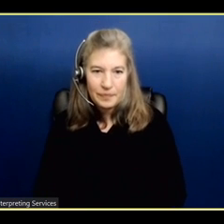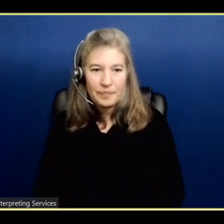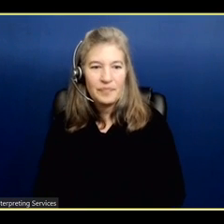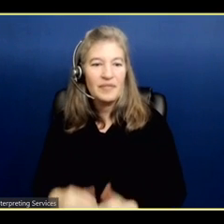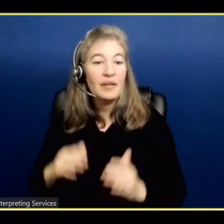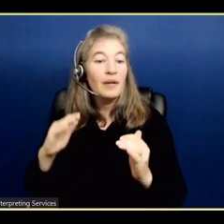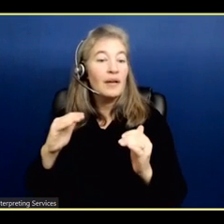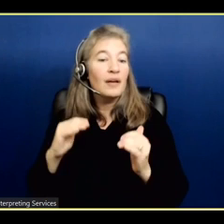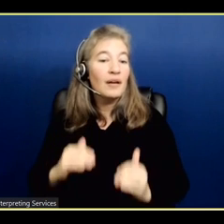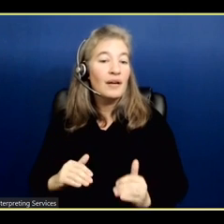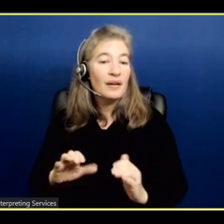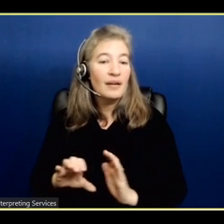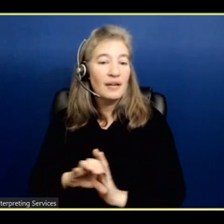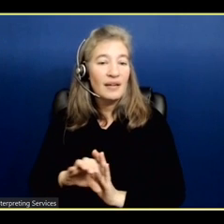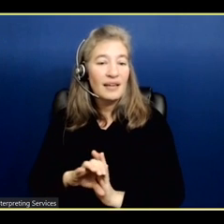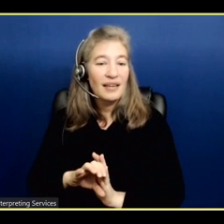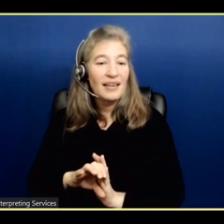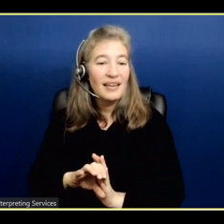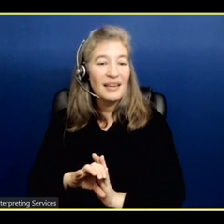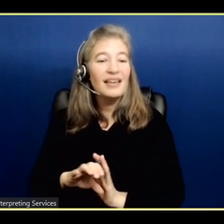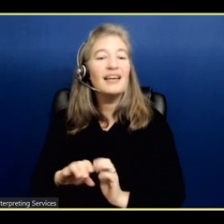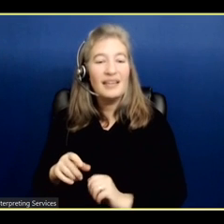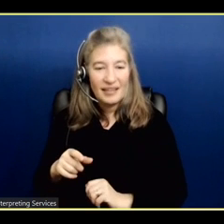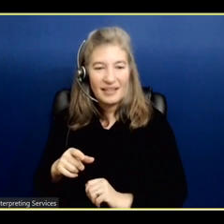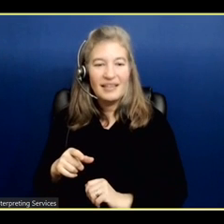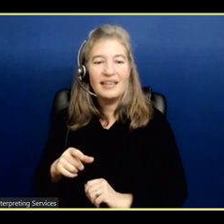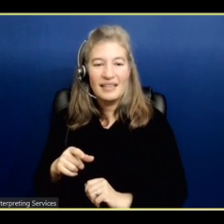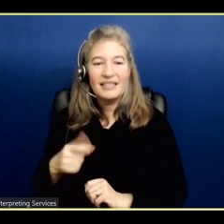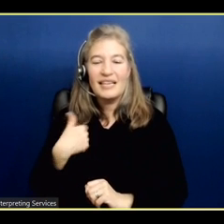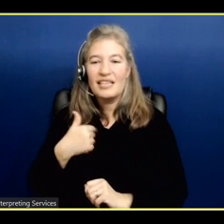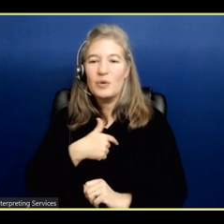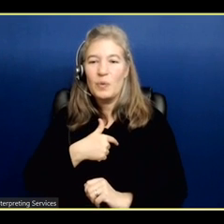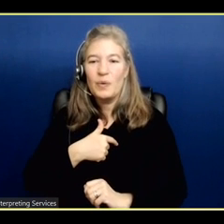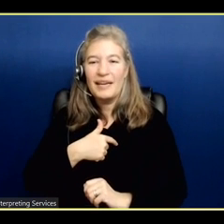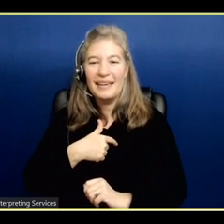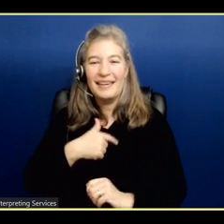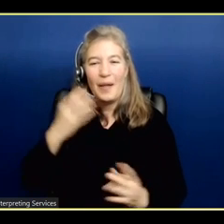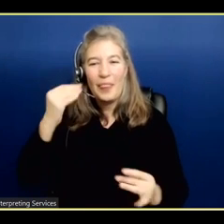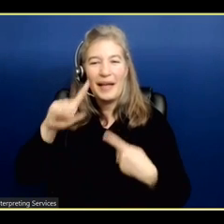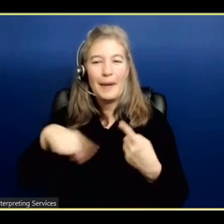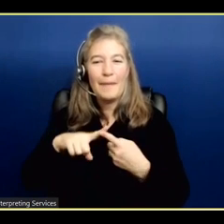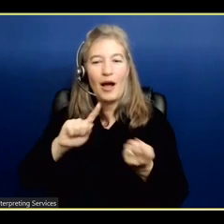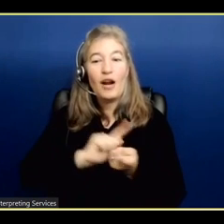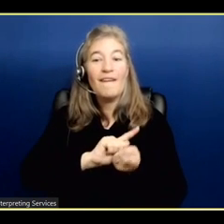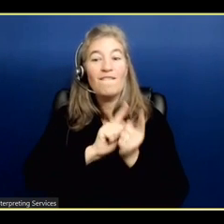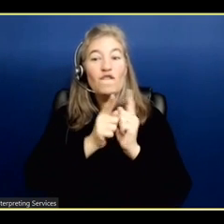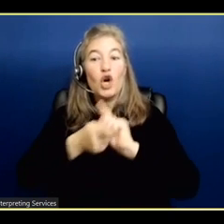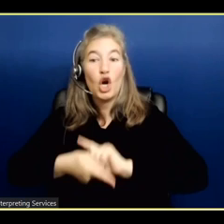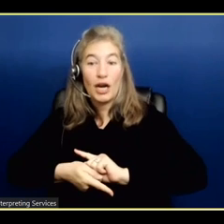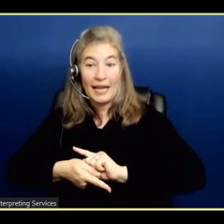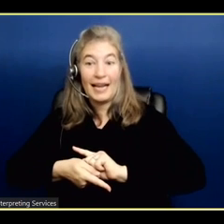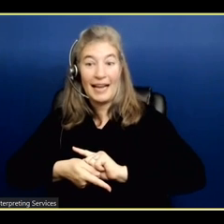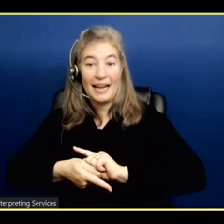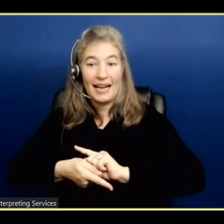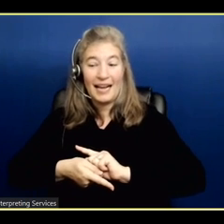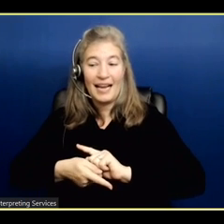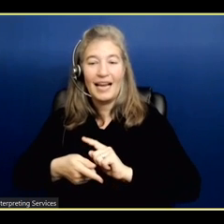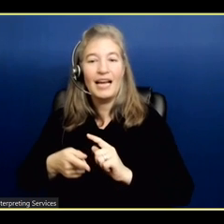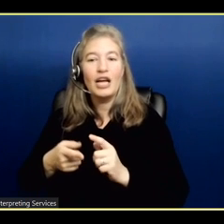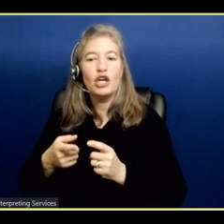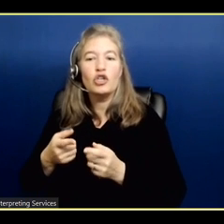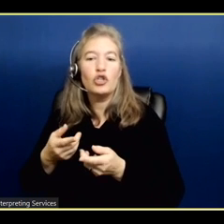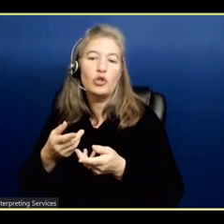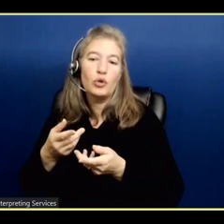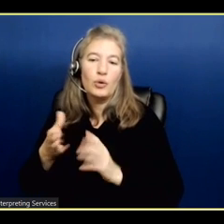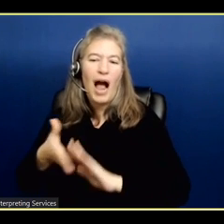virtually, without the bottom of the pyramid secure. We have asked the field to exist in the 10 to 20% of